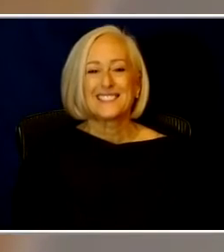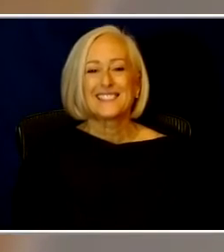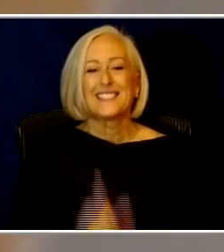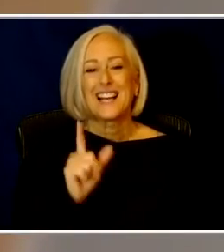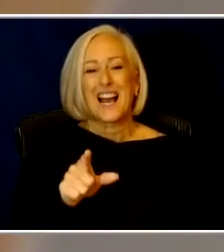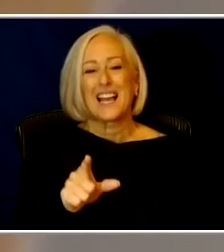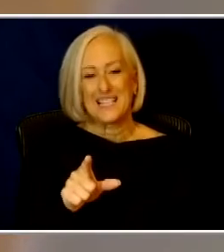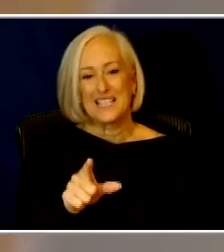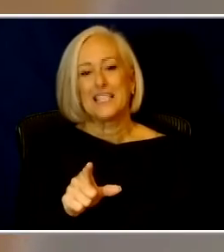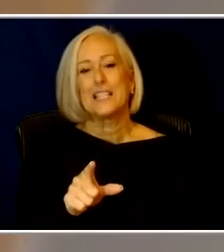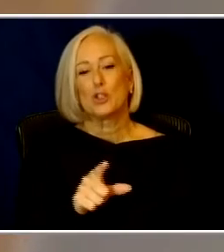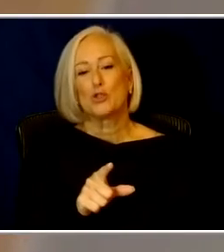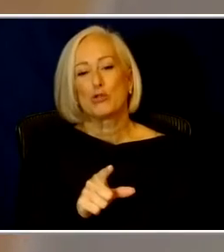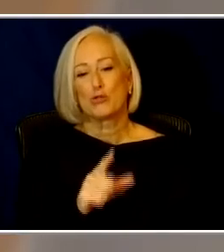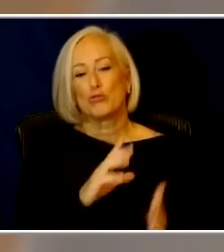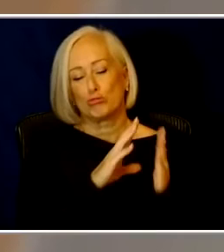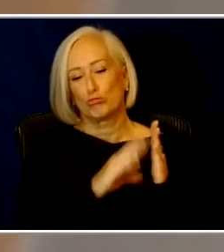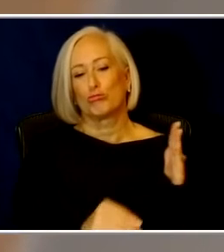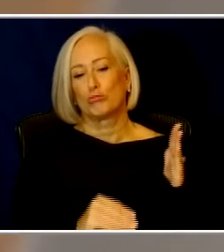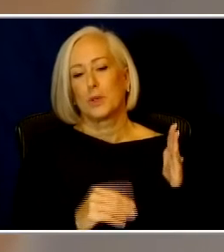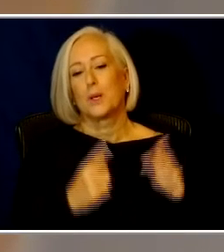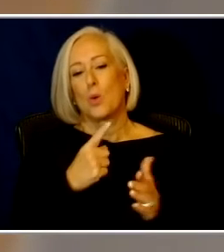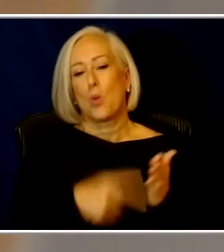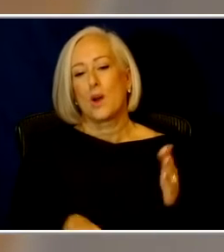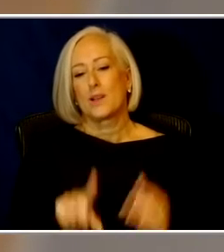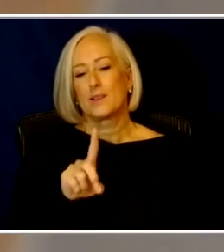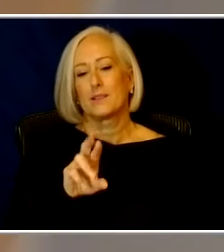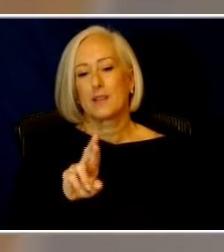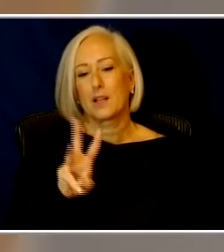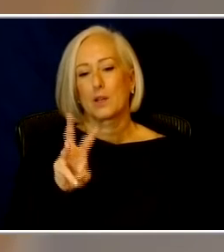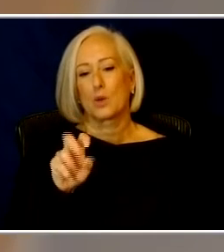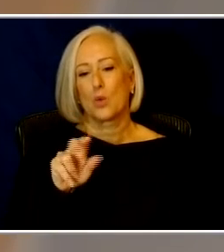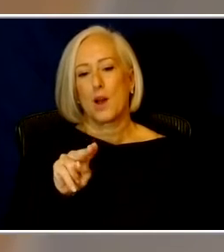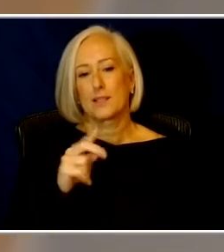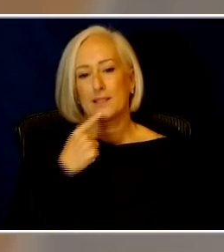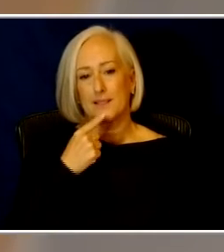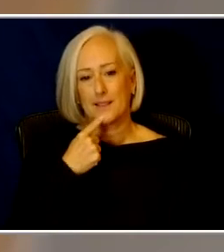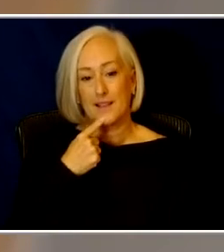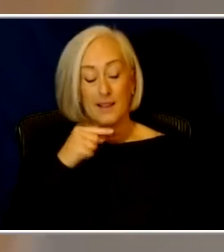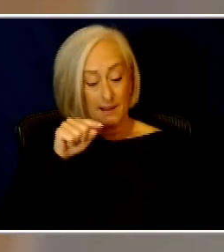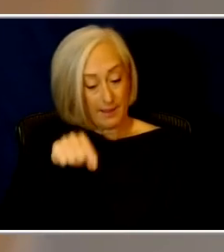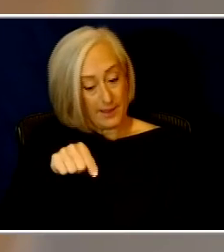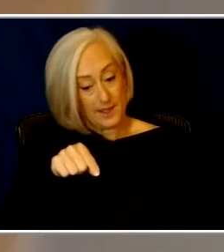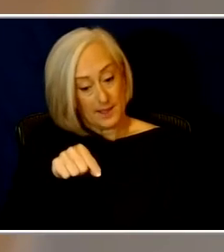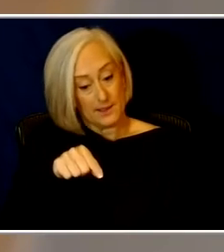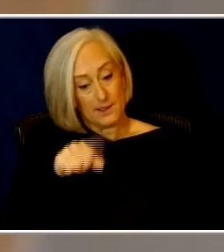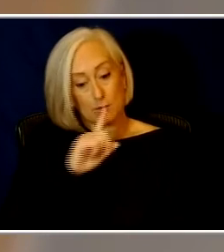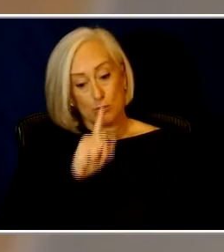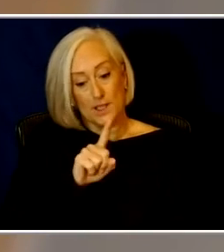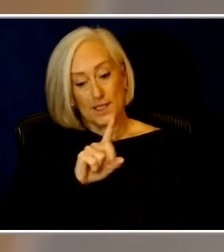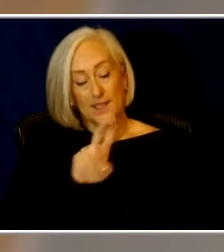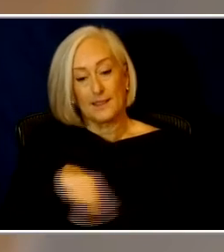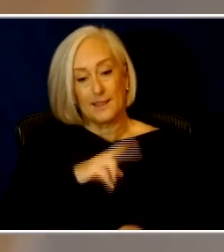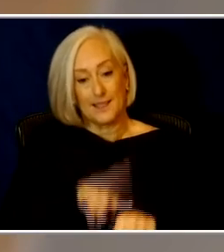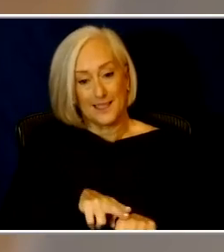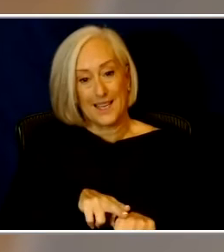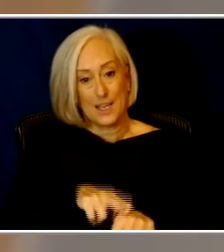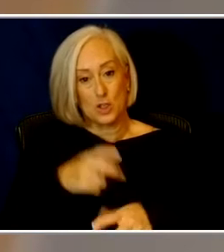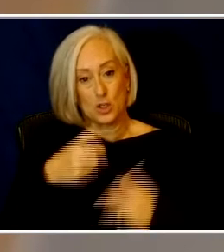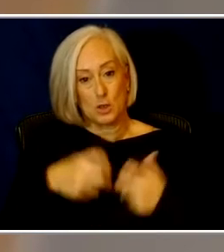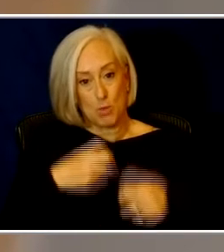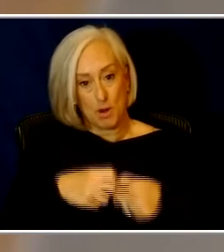Dr. Watson said. This is a matter of national security, and we must drive forward